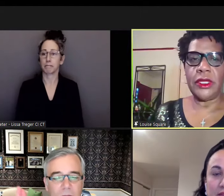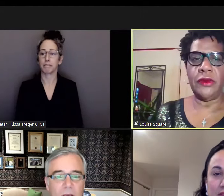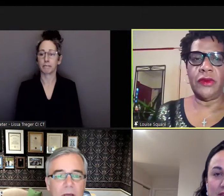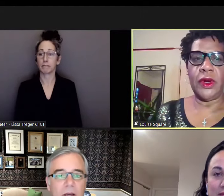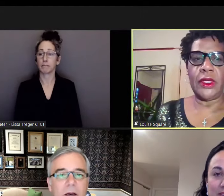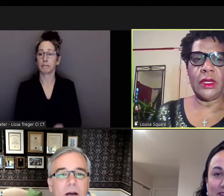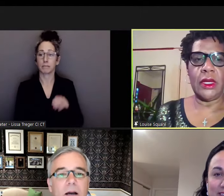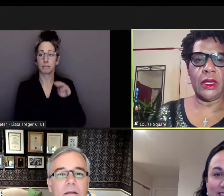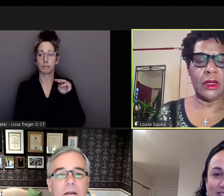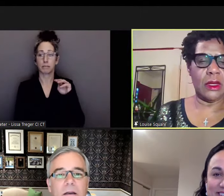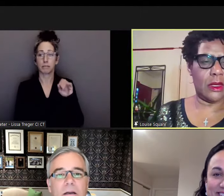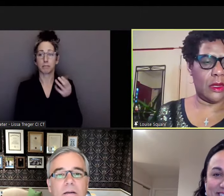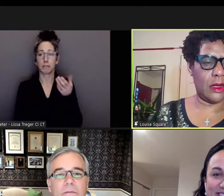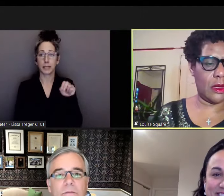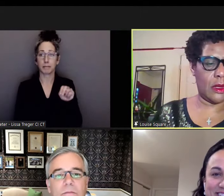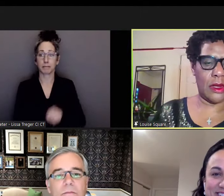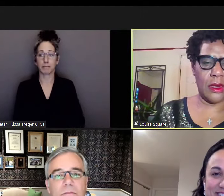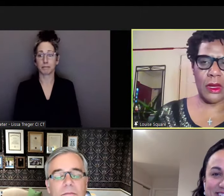has another question for us.